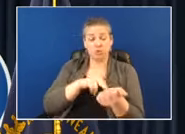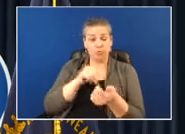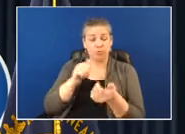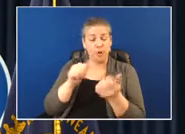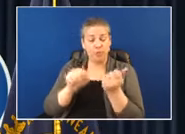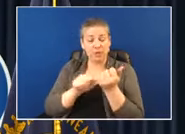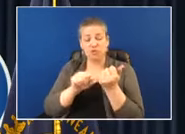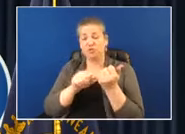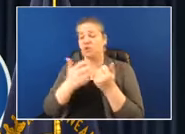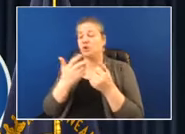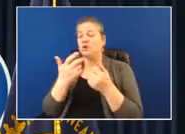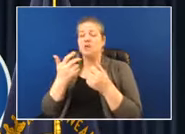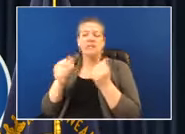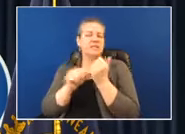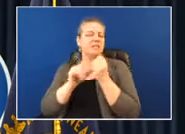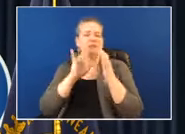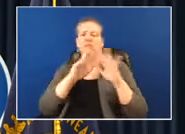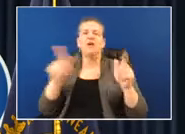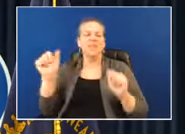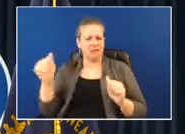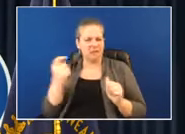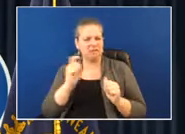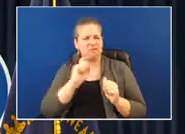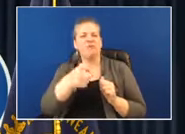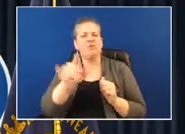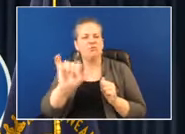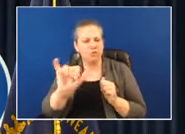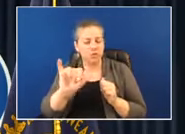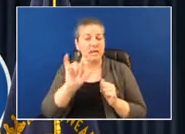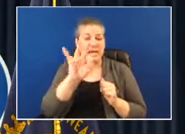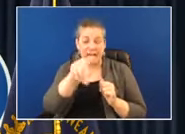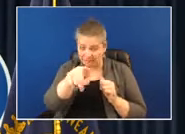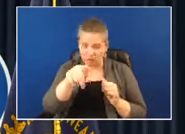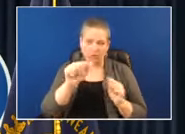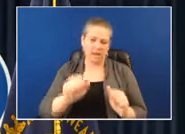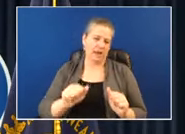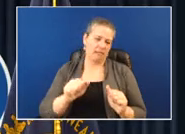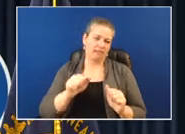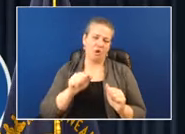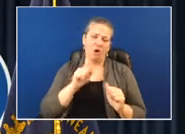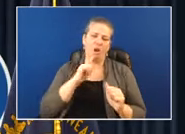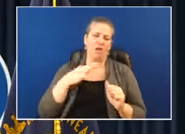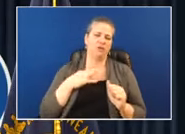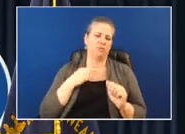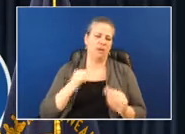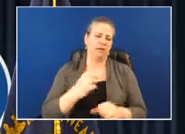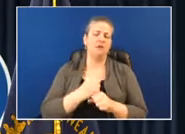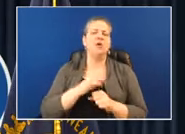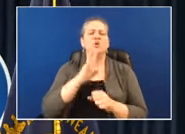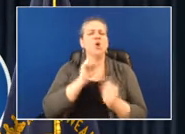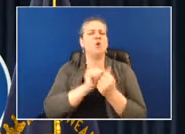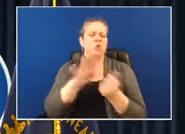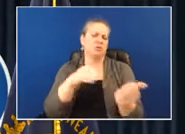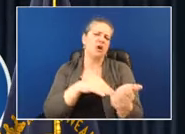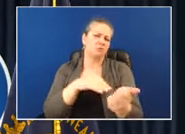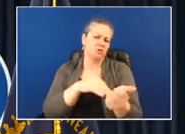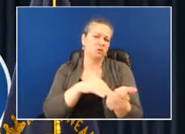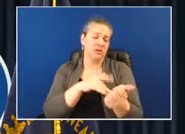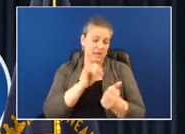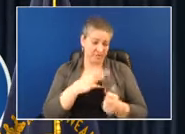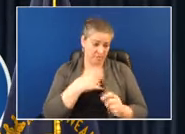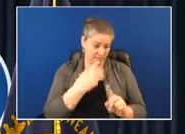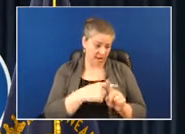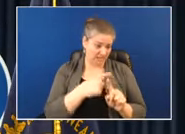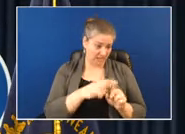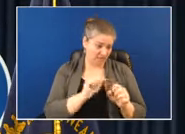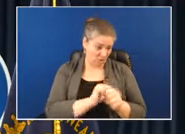provide it to you or prescribe it to you, rather, if you are eligible for it. So please consult a healthcare professional if you test positive and feel that